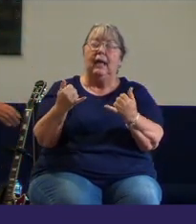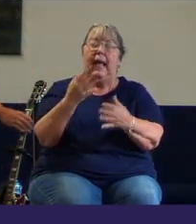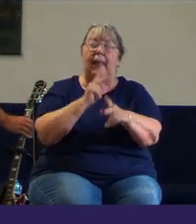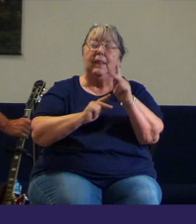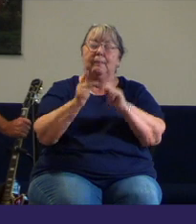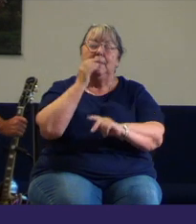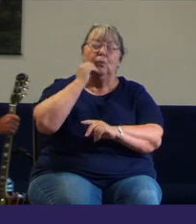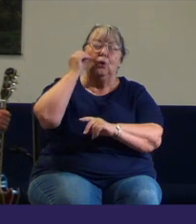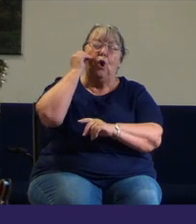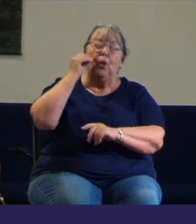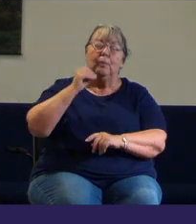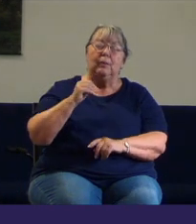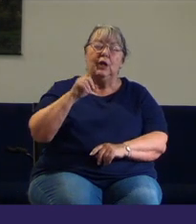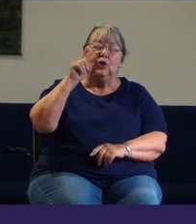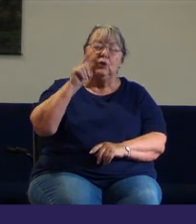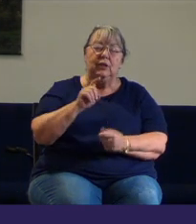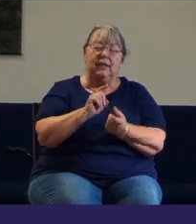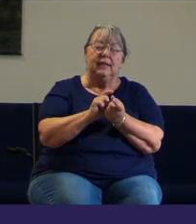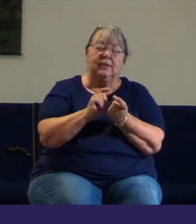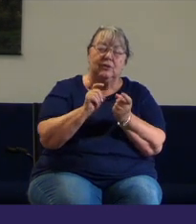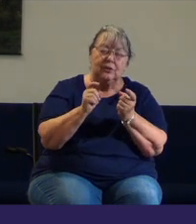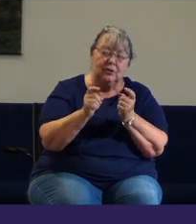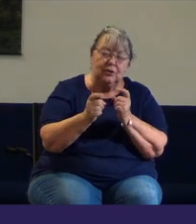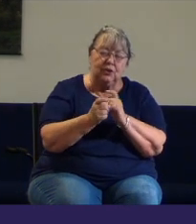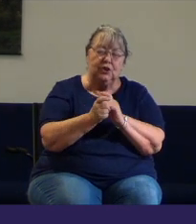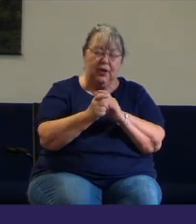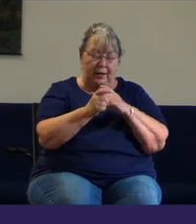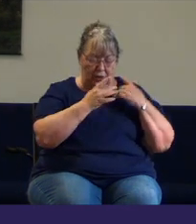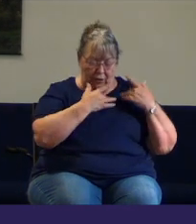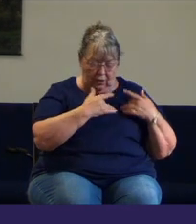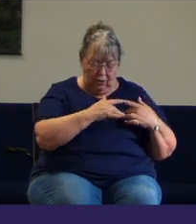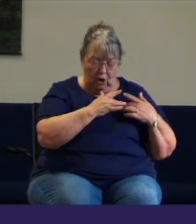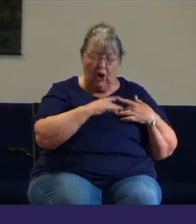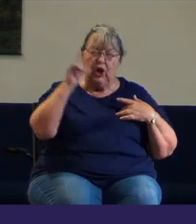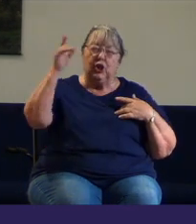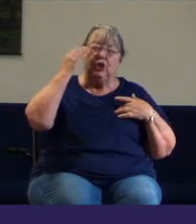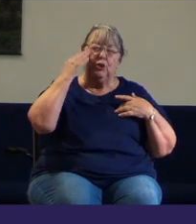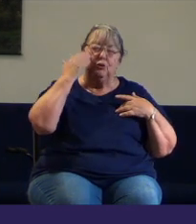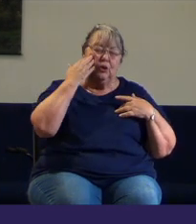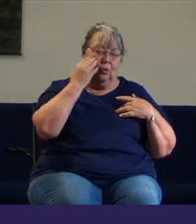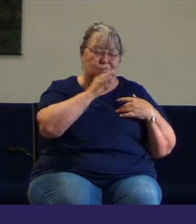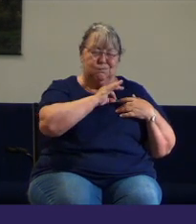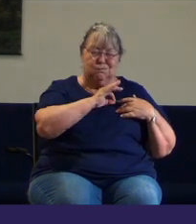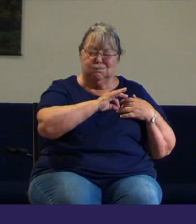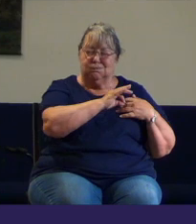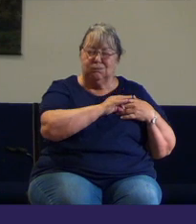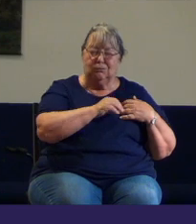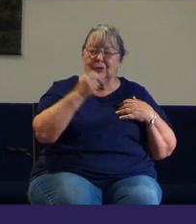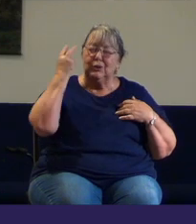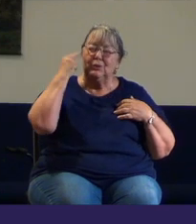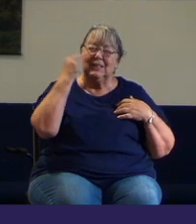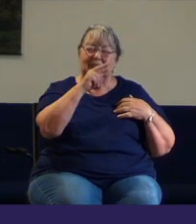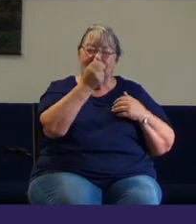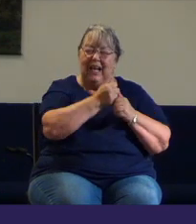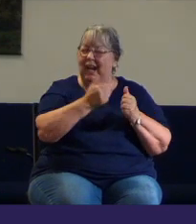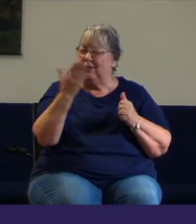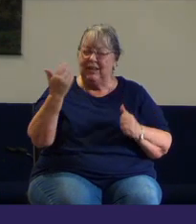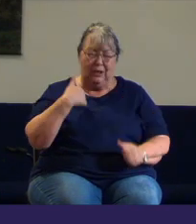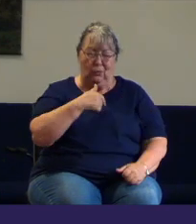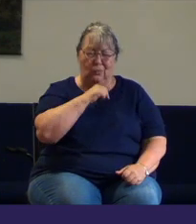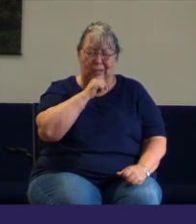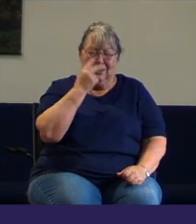change. You know everything going on in the inside. You know every spot, every blemish. You know everything. You see what we don't see